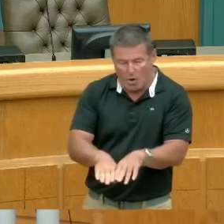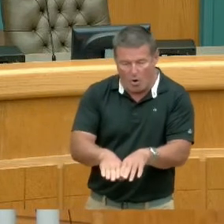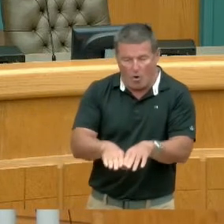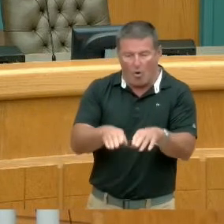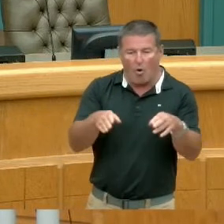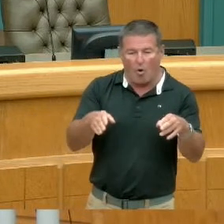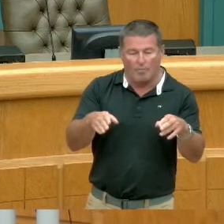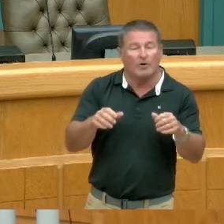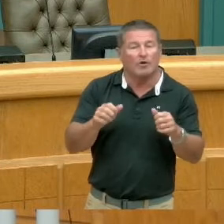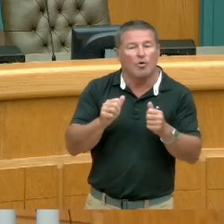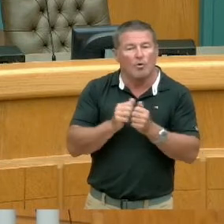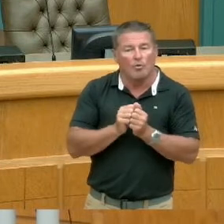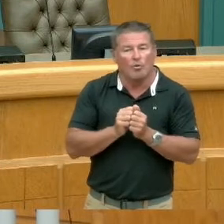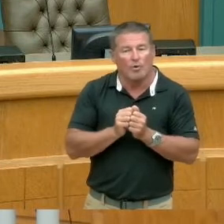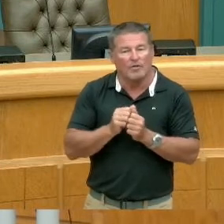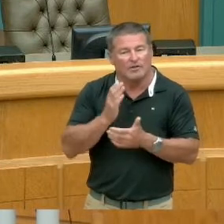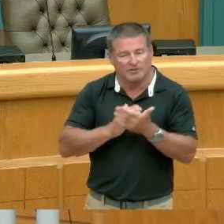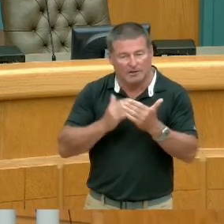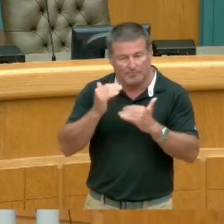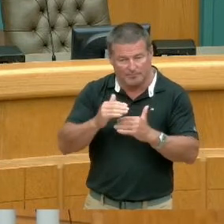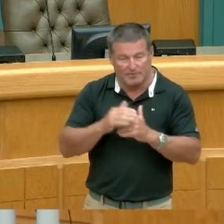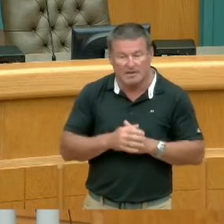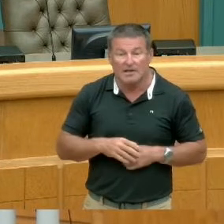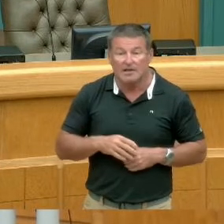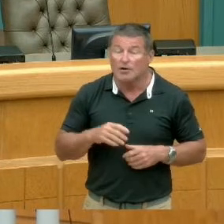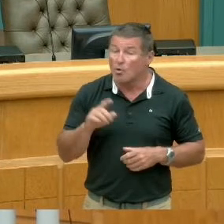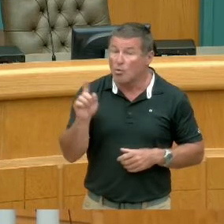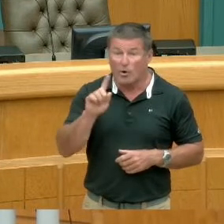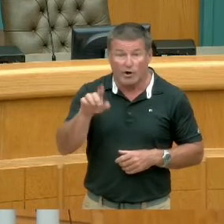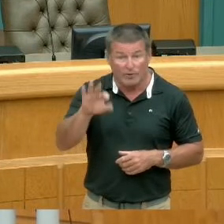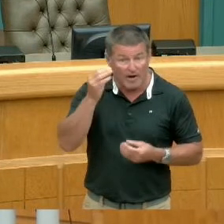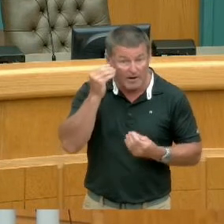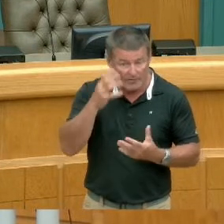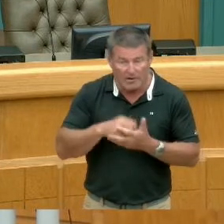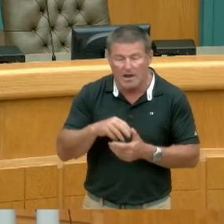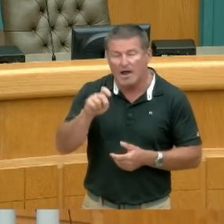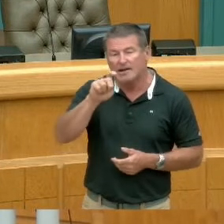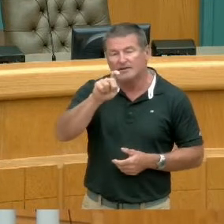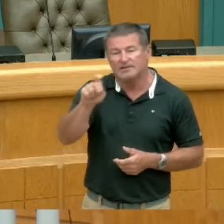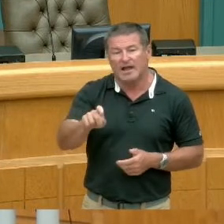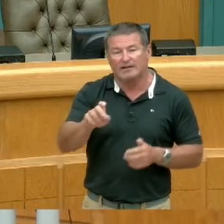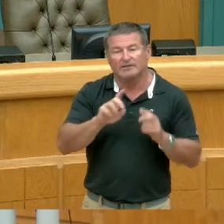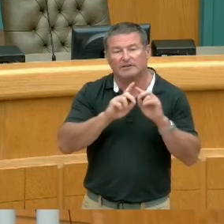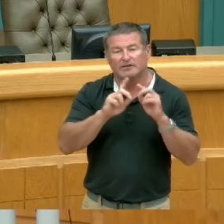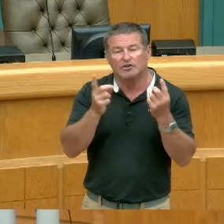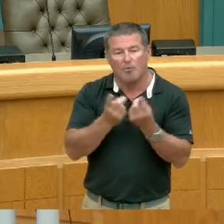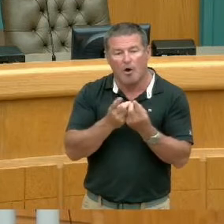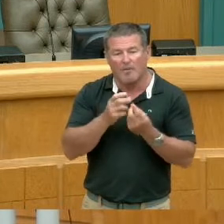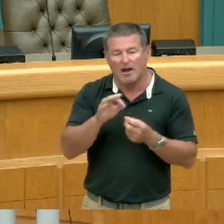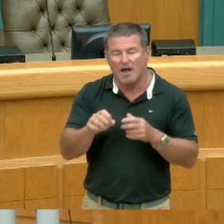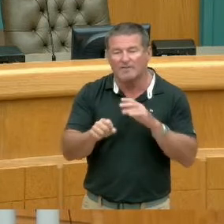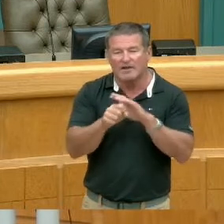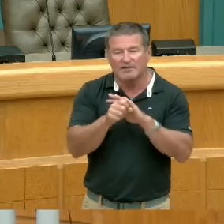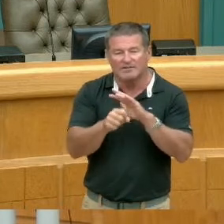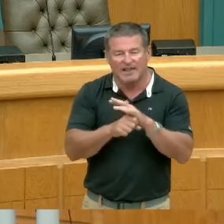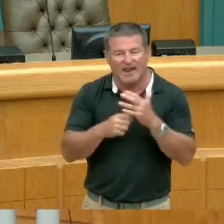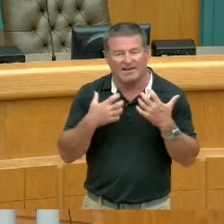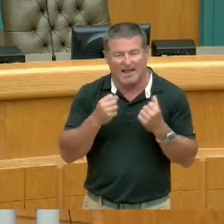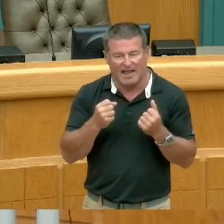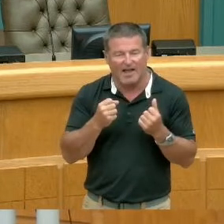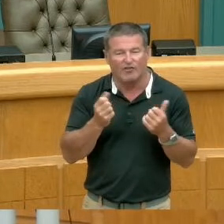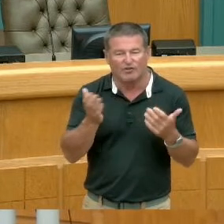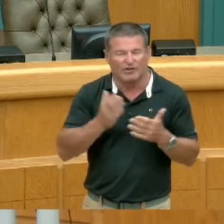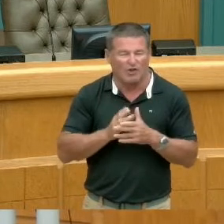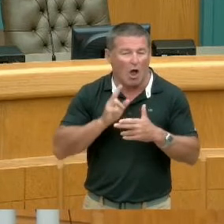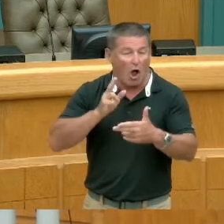minimum standard health protocols are laid out in the Texas Department of State Health Services. You always hear me refer to